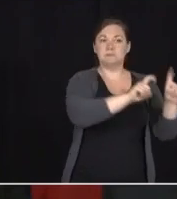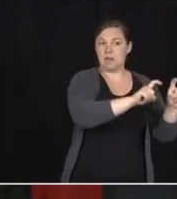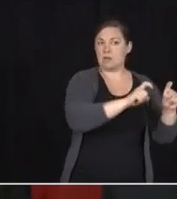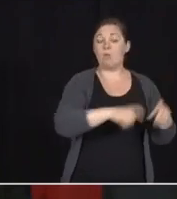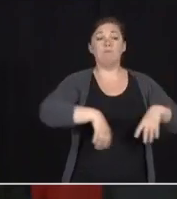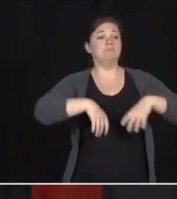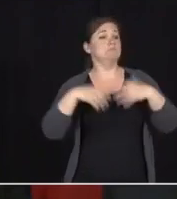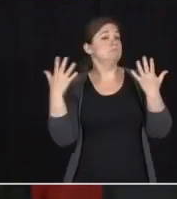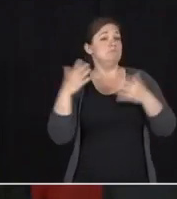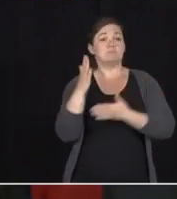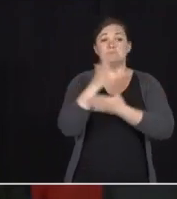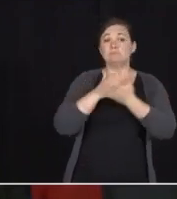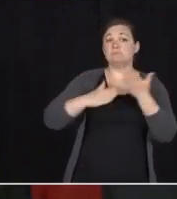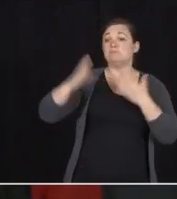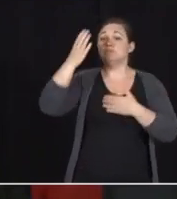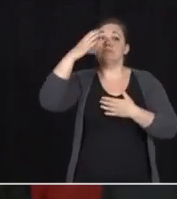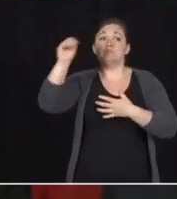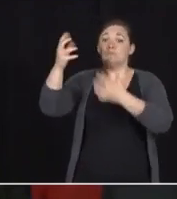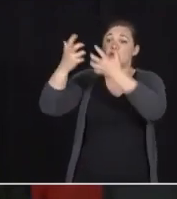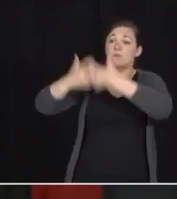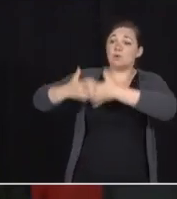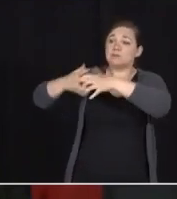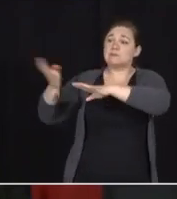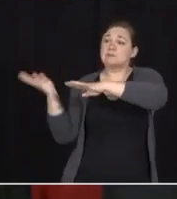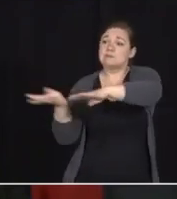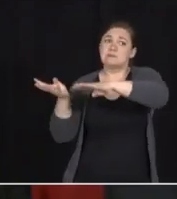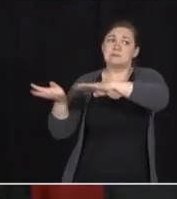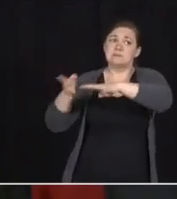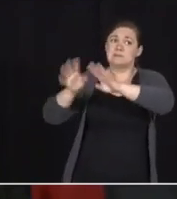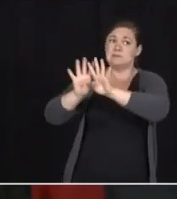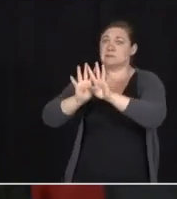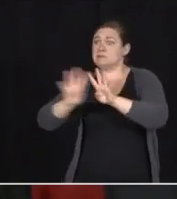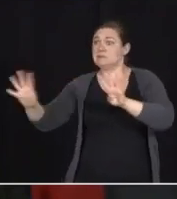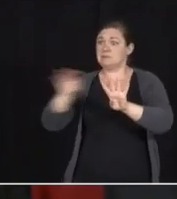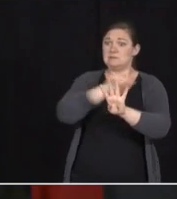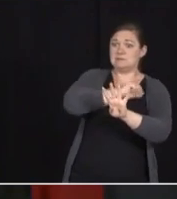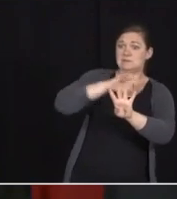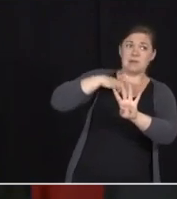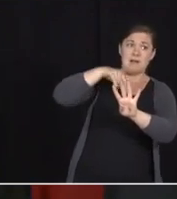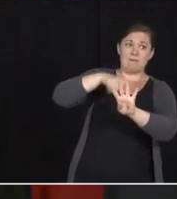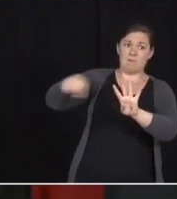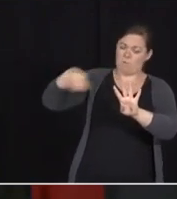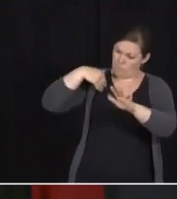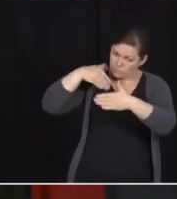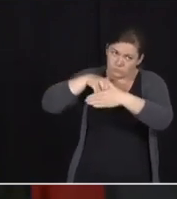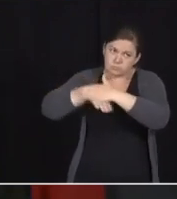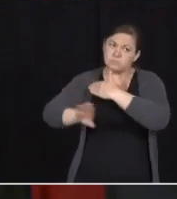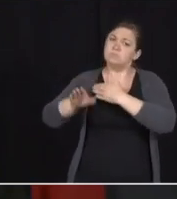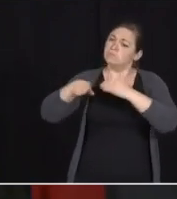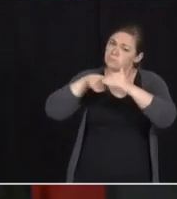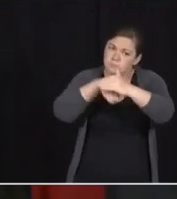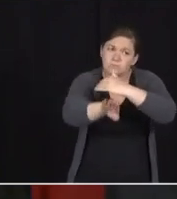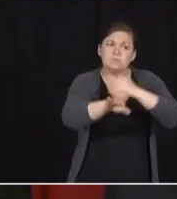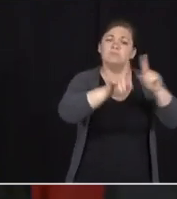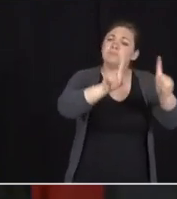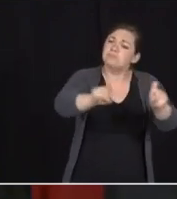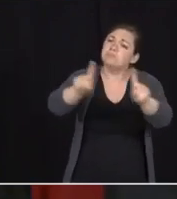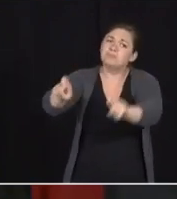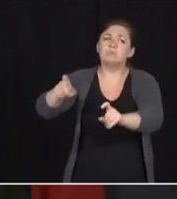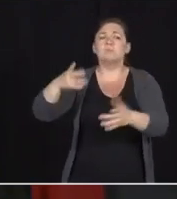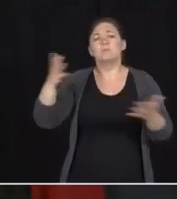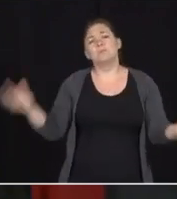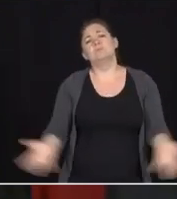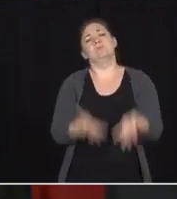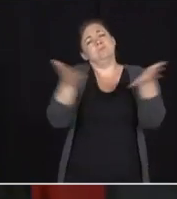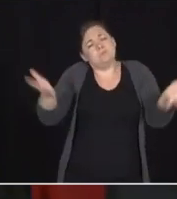large numbers of people. Anywhere there's large numbers of people or large employers, we're gonna go in there. We wanna encourage